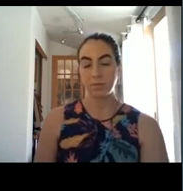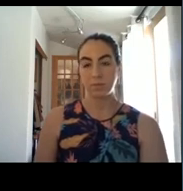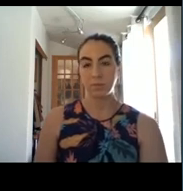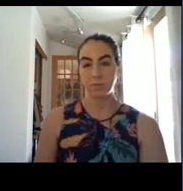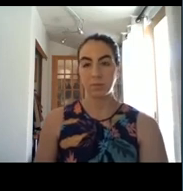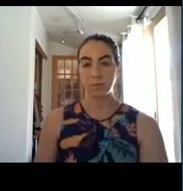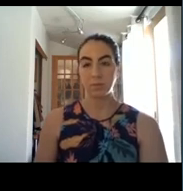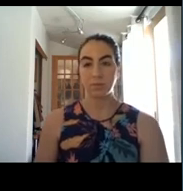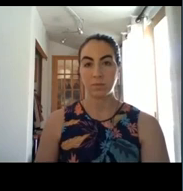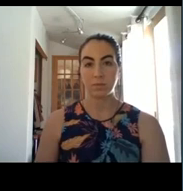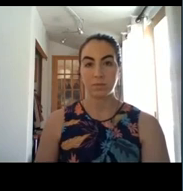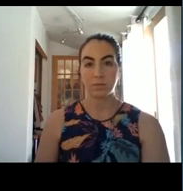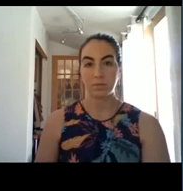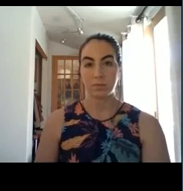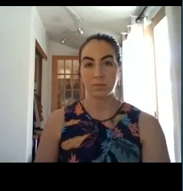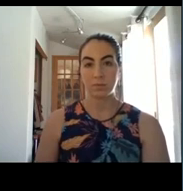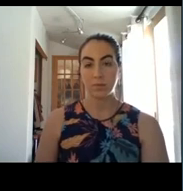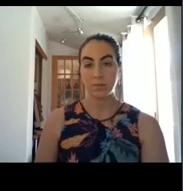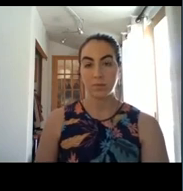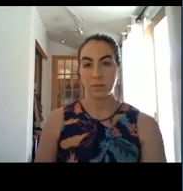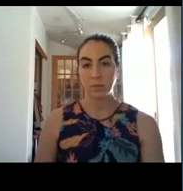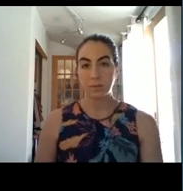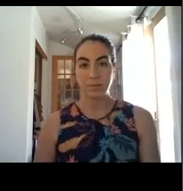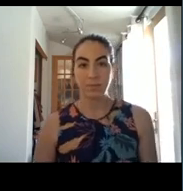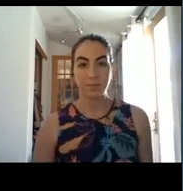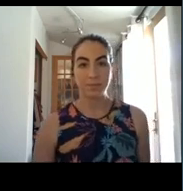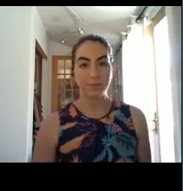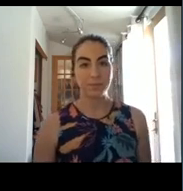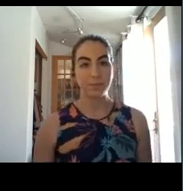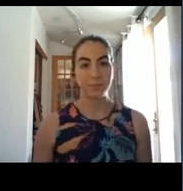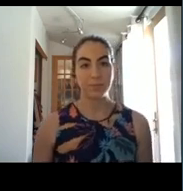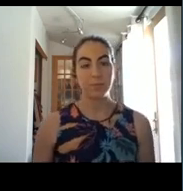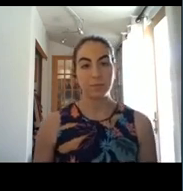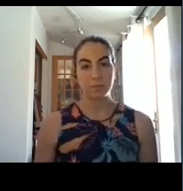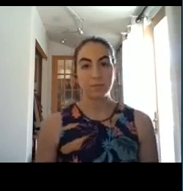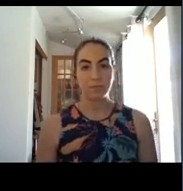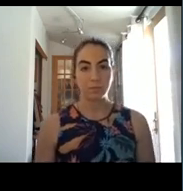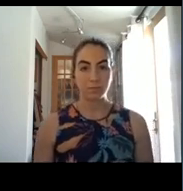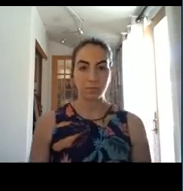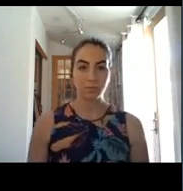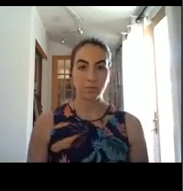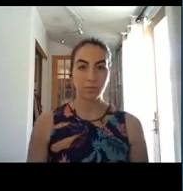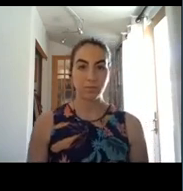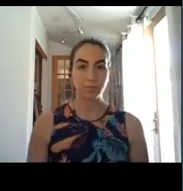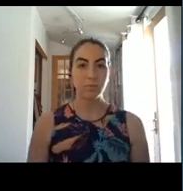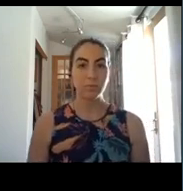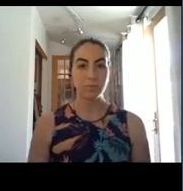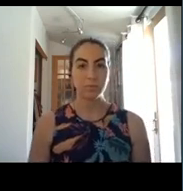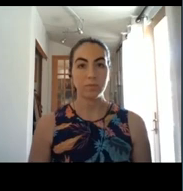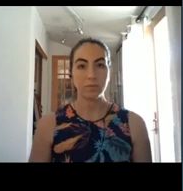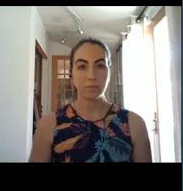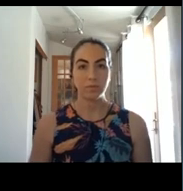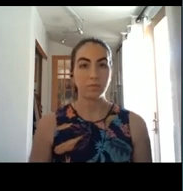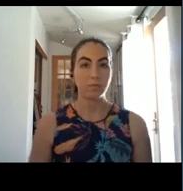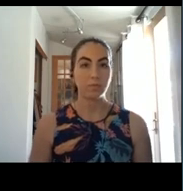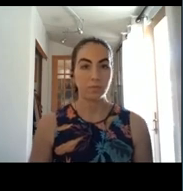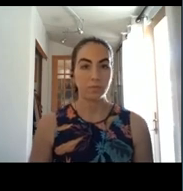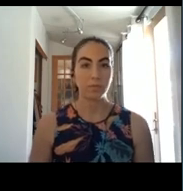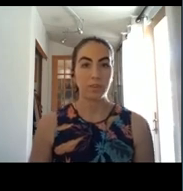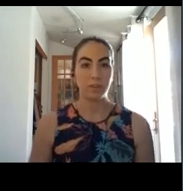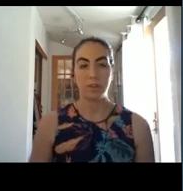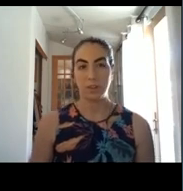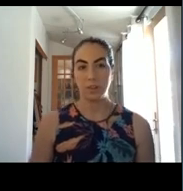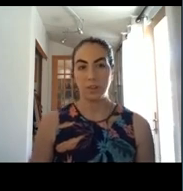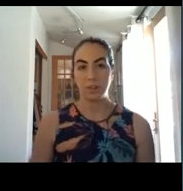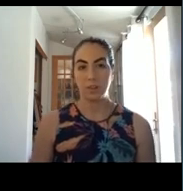wouldn't, you know, be flying in airplanes or, you know, we wouldn't have created the wheel, right? If we had always just keep doing it the way we do it, then we don't have the innovation.